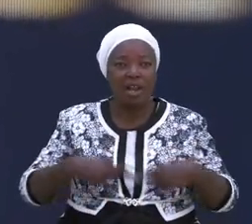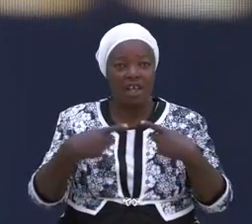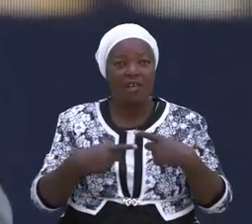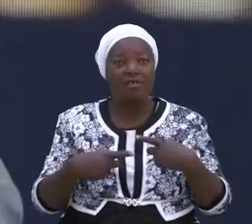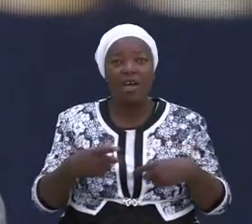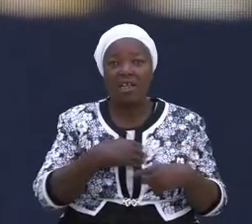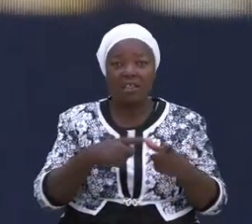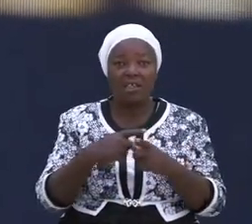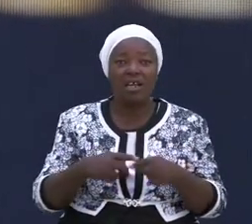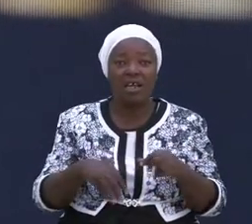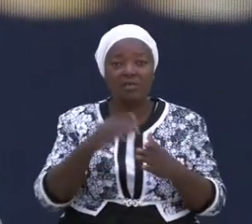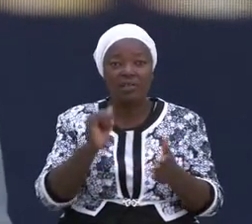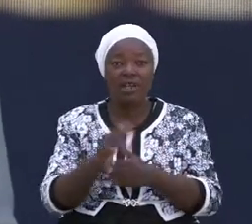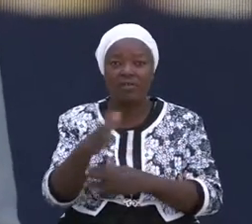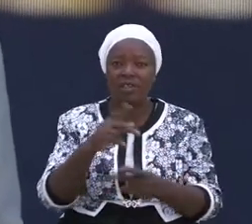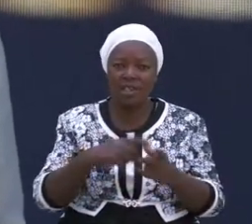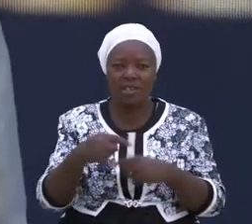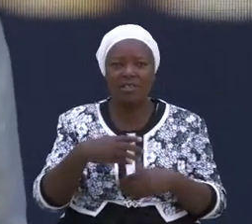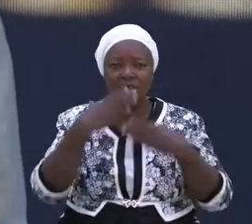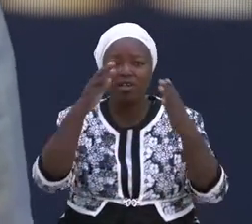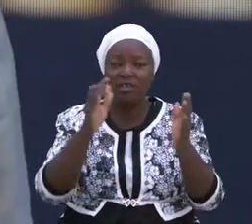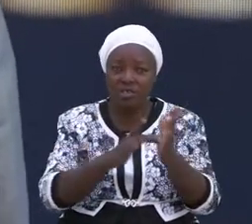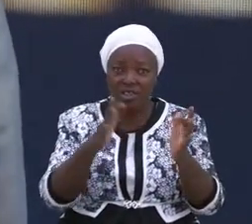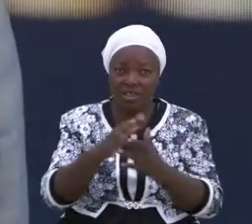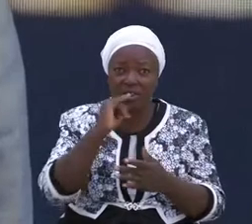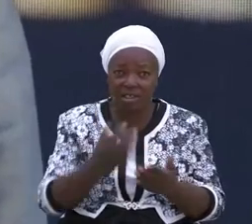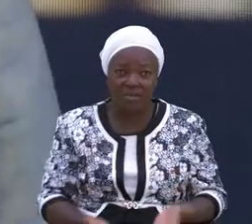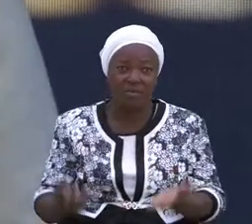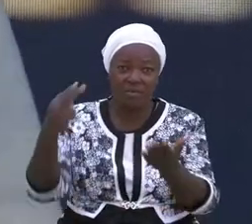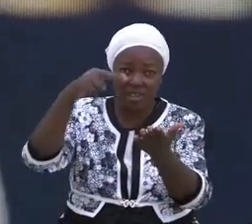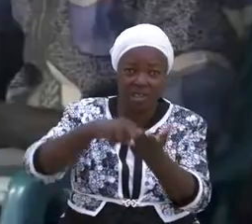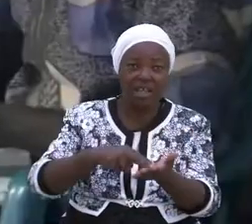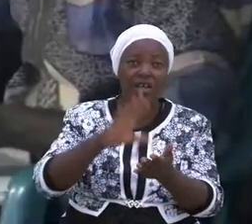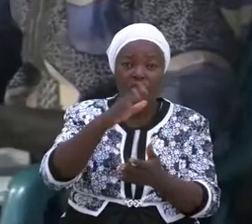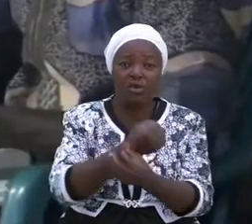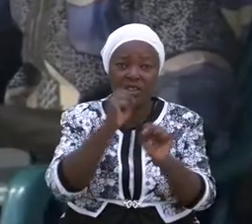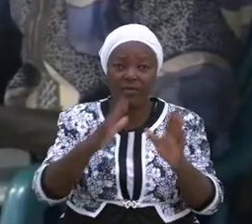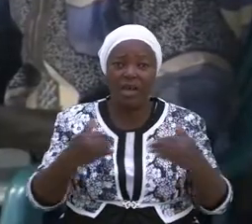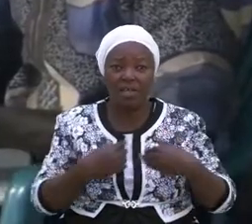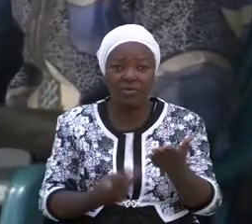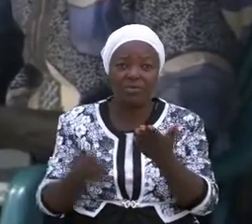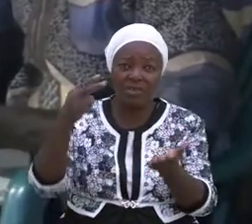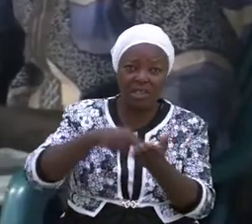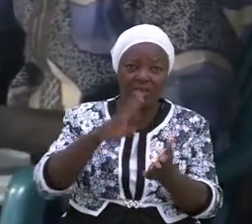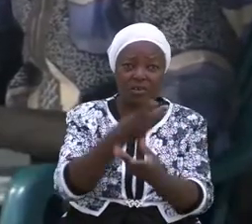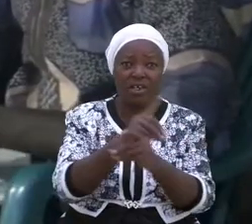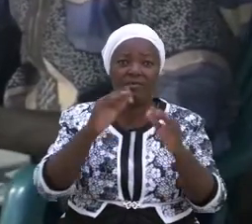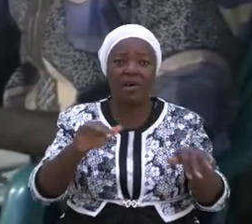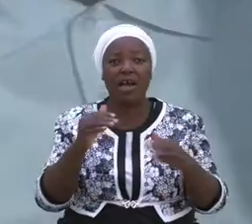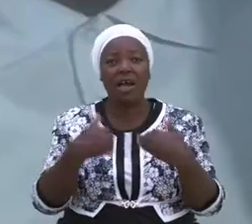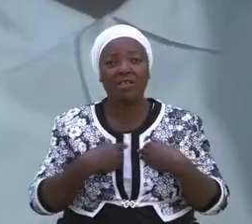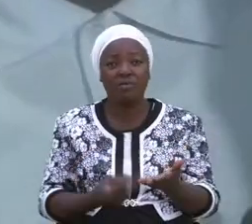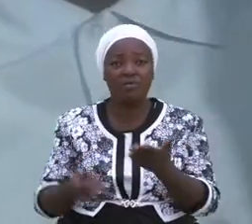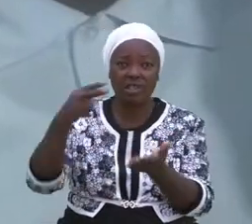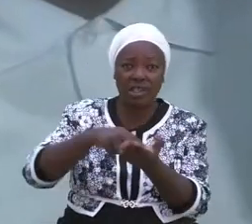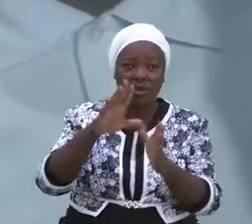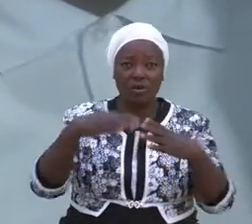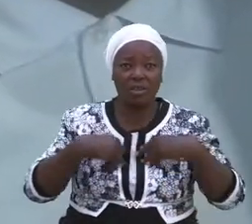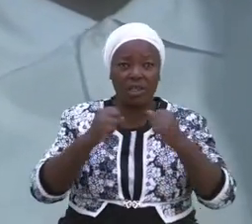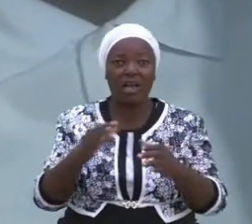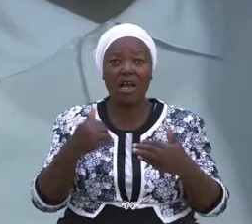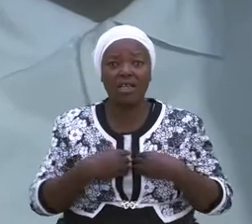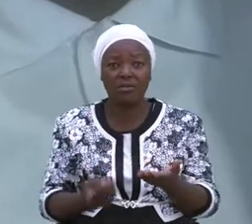risen. Your Savior has risen. Your Deliverer has risen. Your Healer has risen. We're